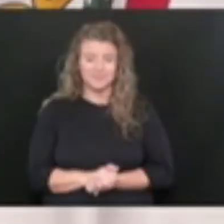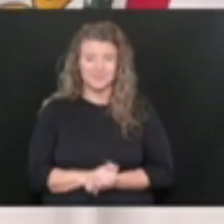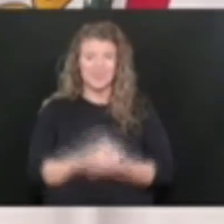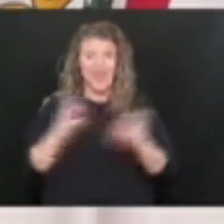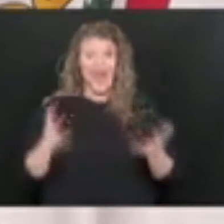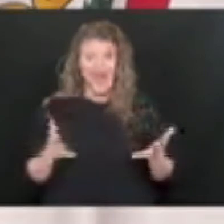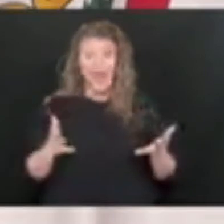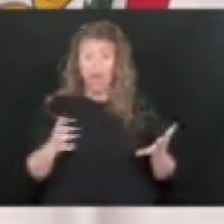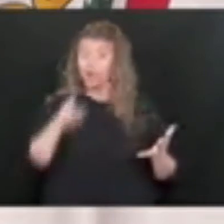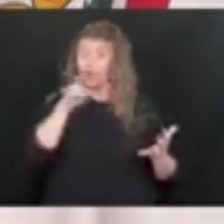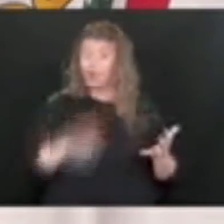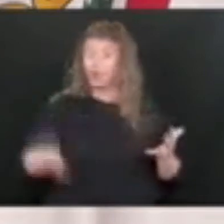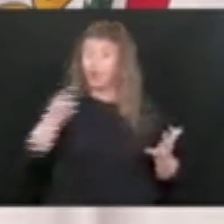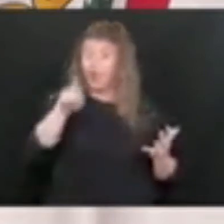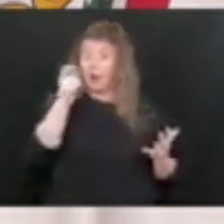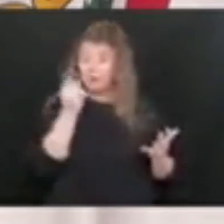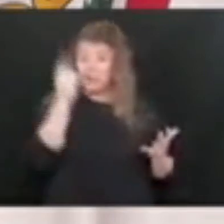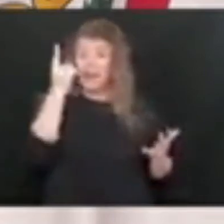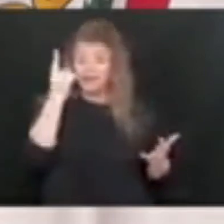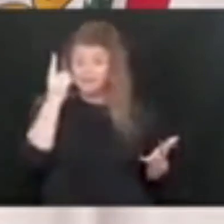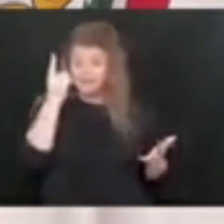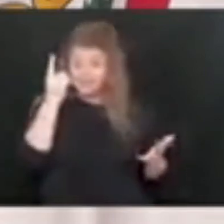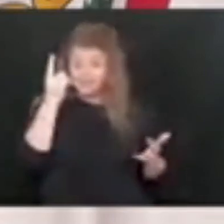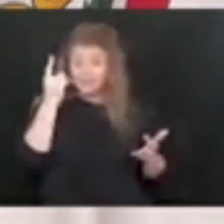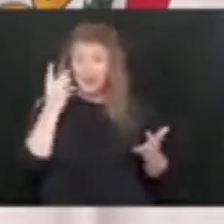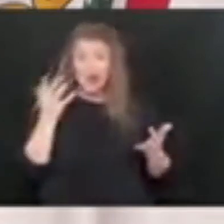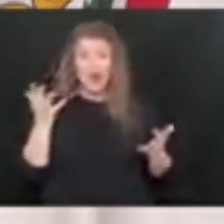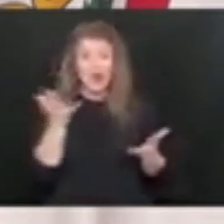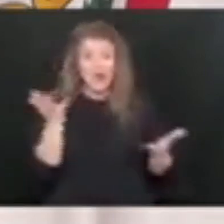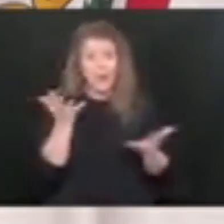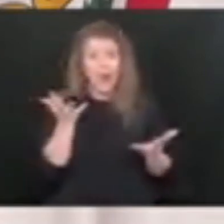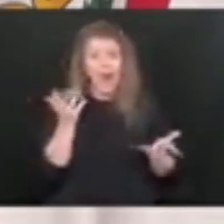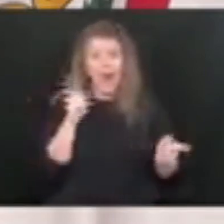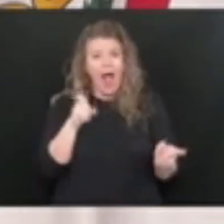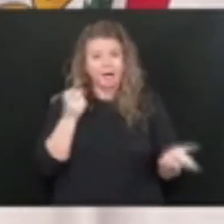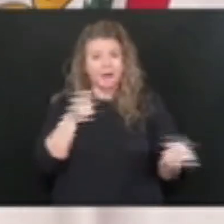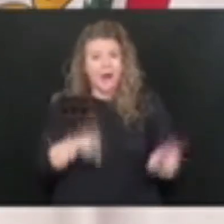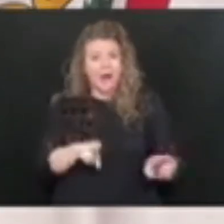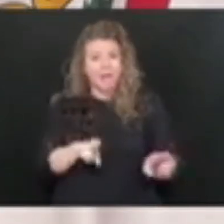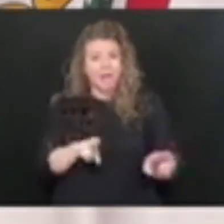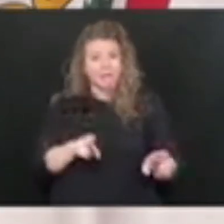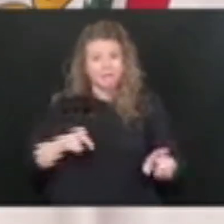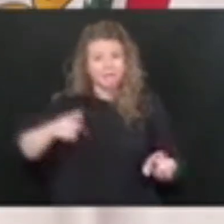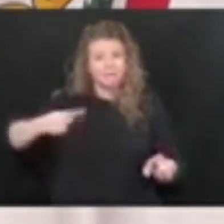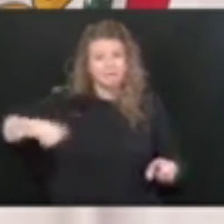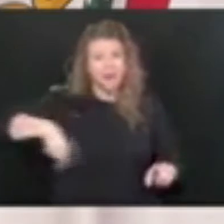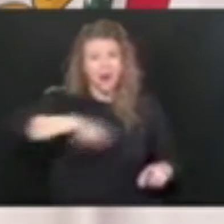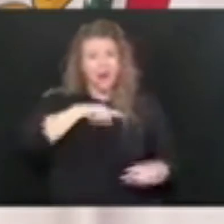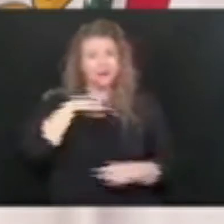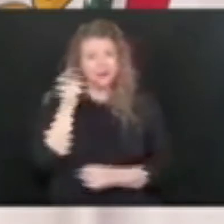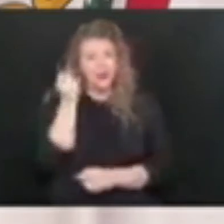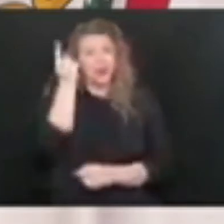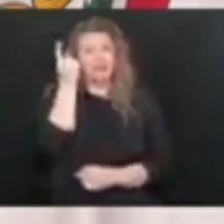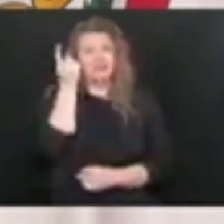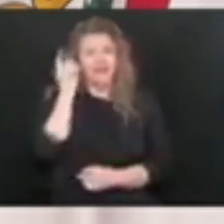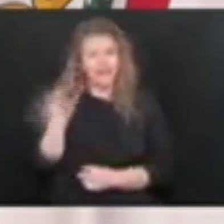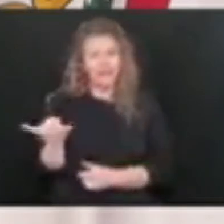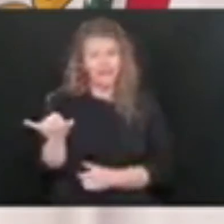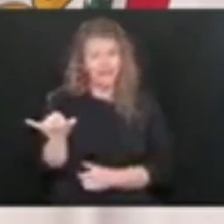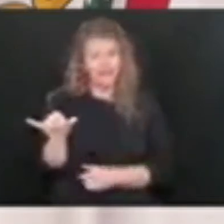Do we realize what is it going to take for us to get this? Do